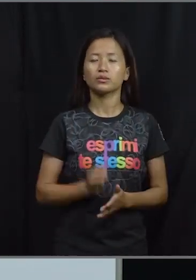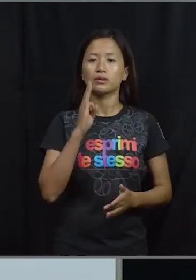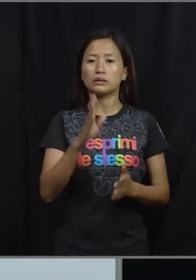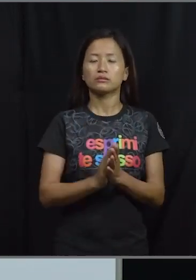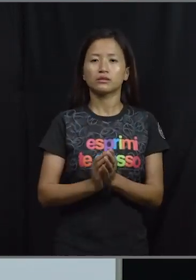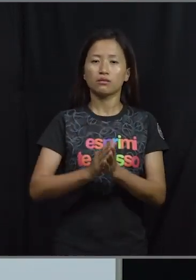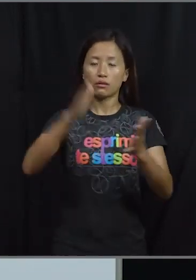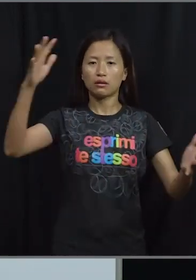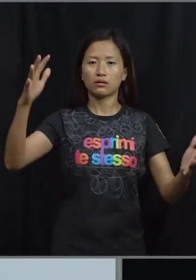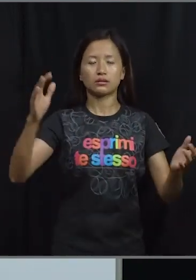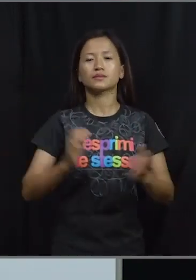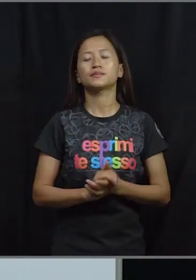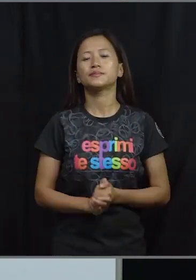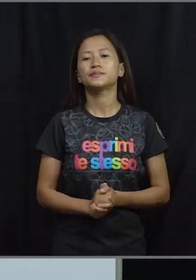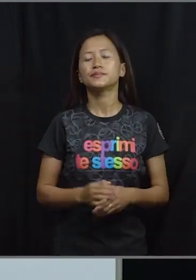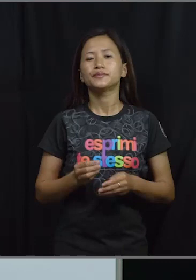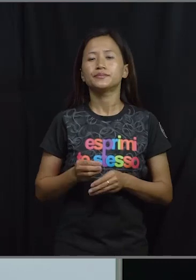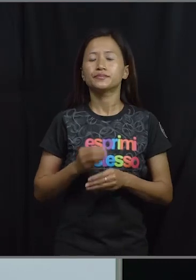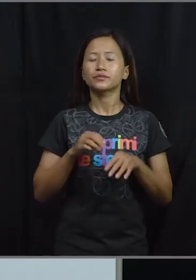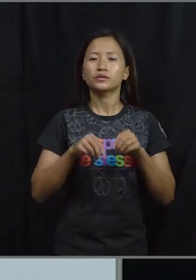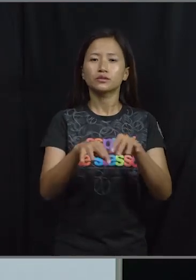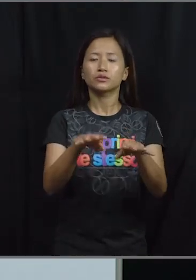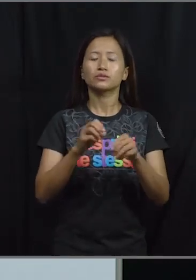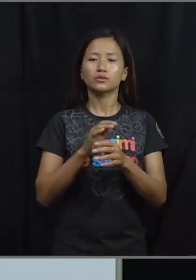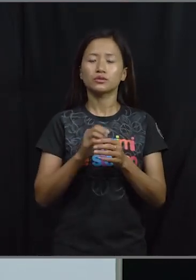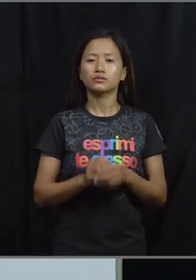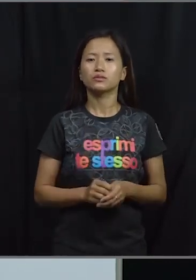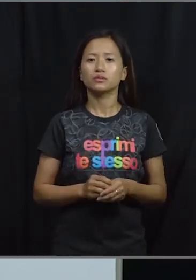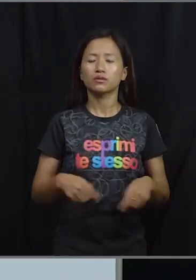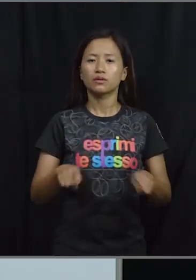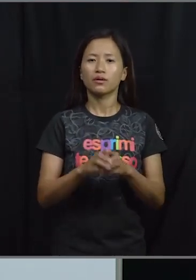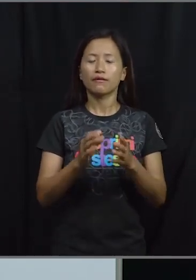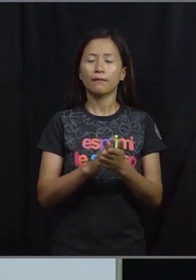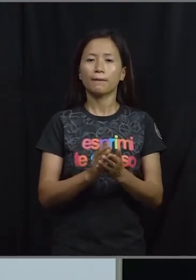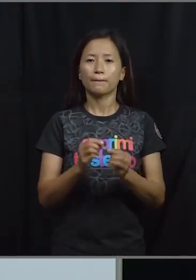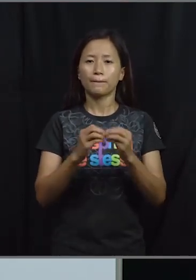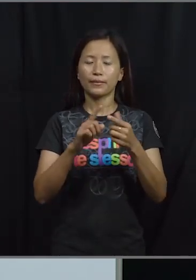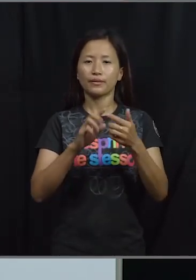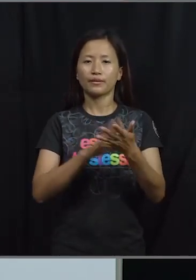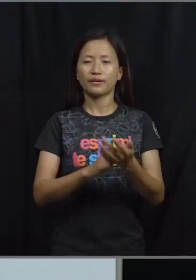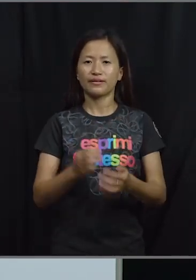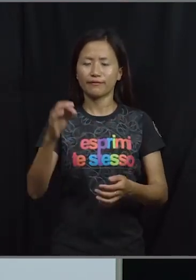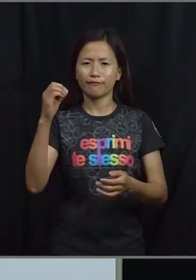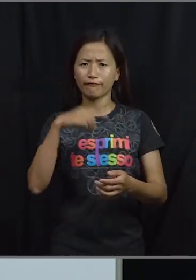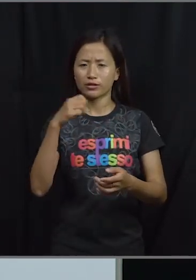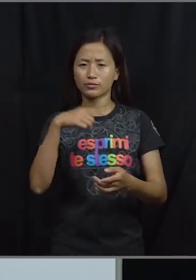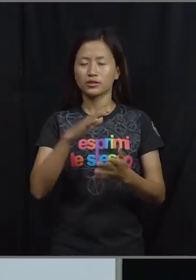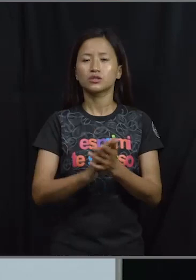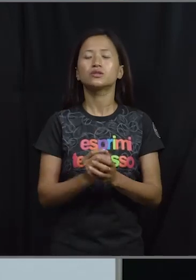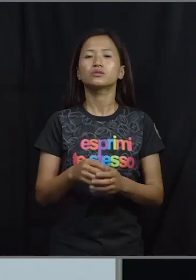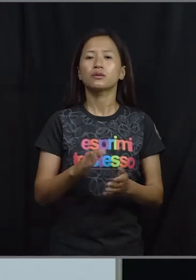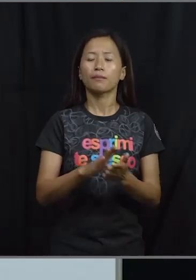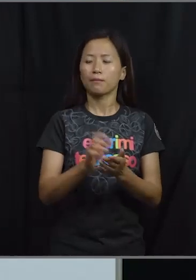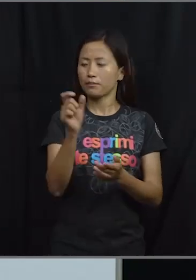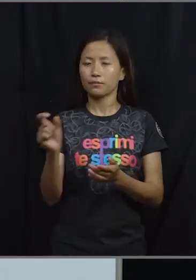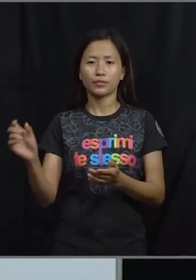all getting the point or not? The distribution of income, the benefits of the government's investment is such that majority